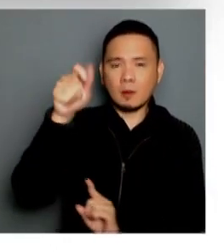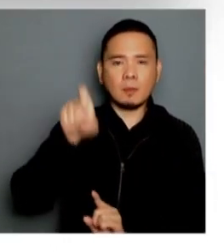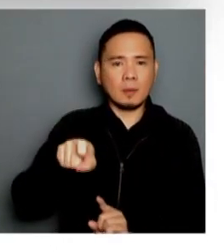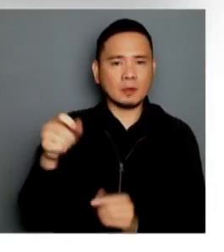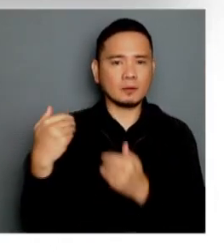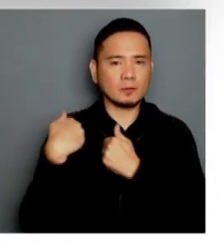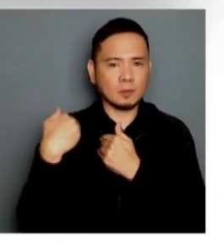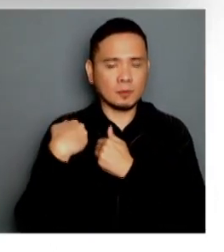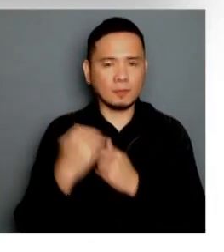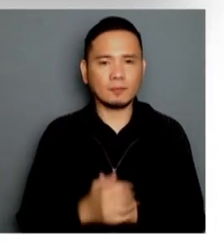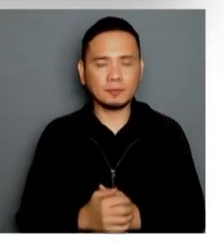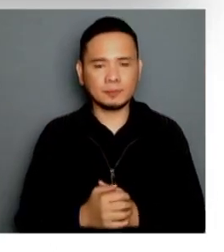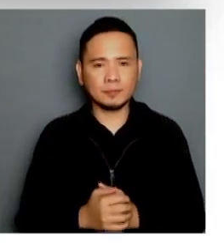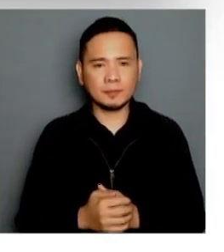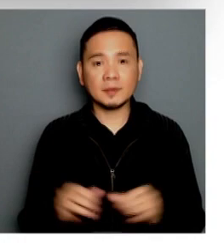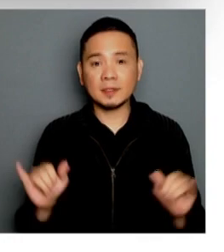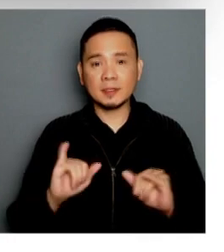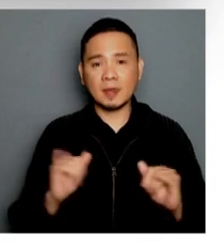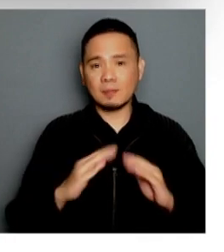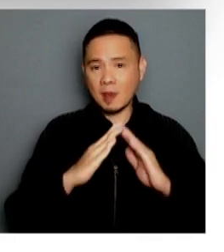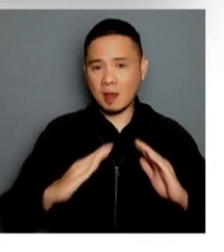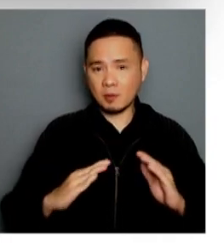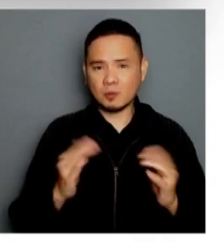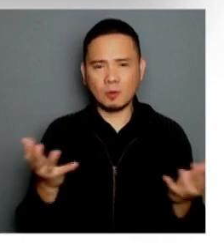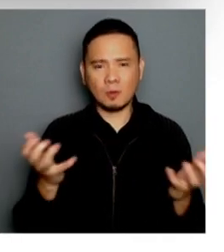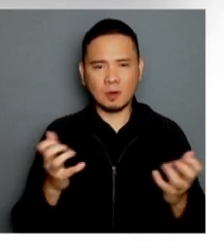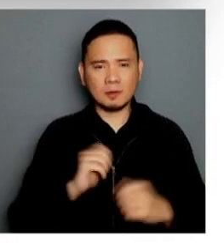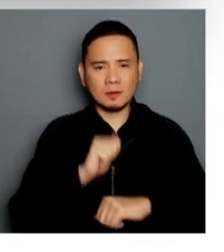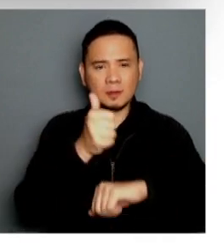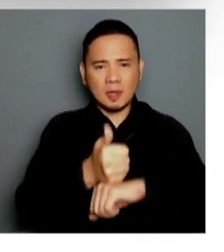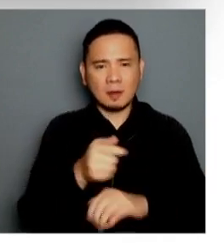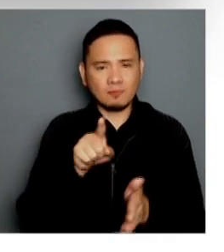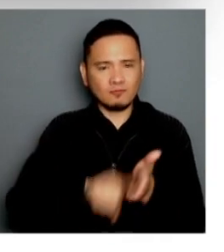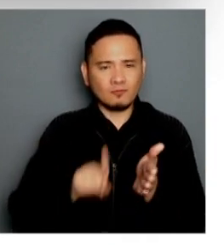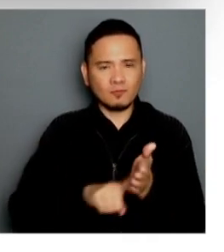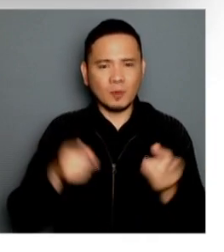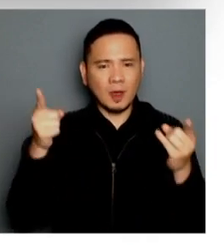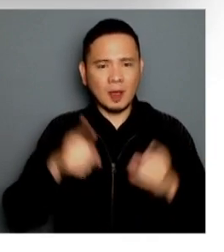The lower house also looking to begin a probe into the airport chaos.